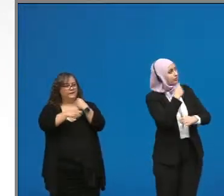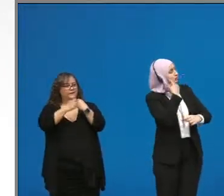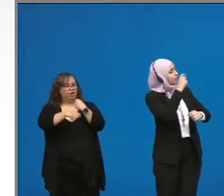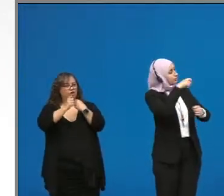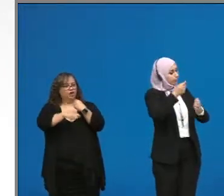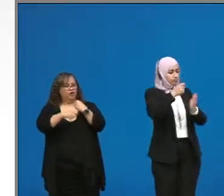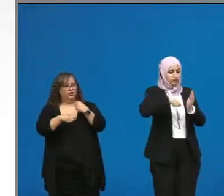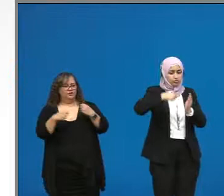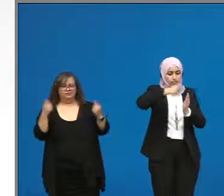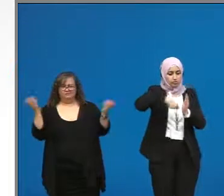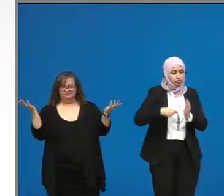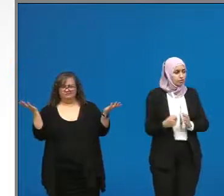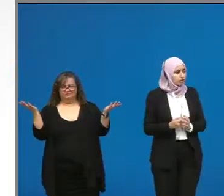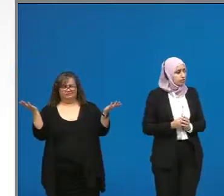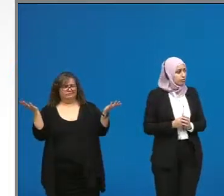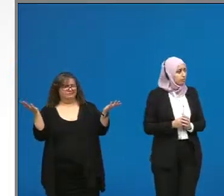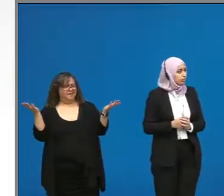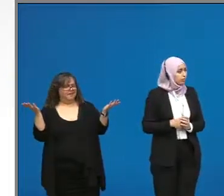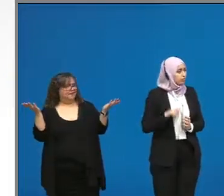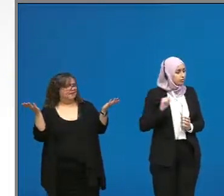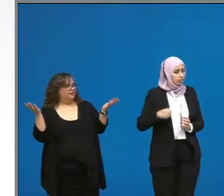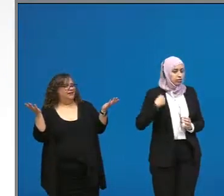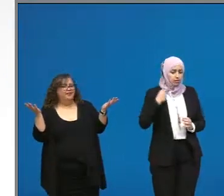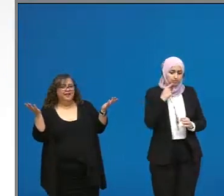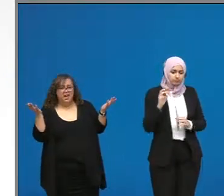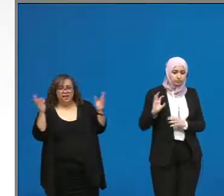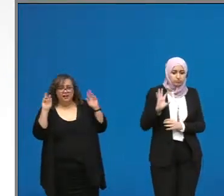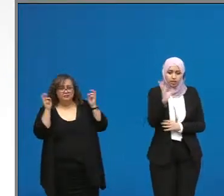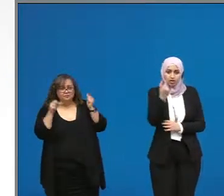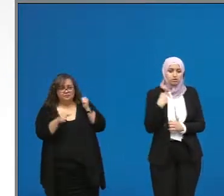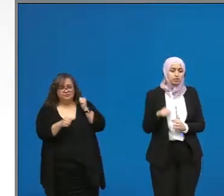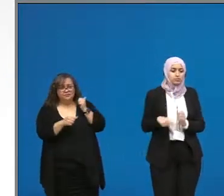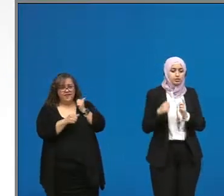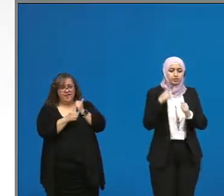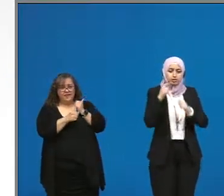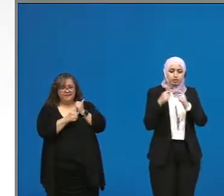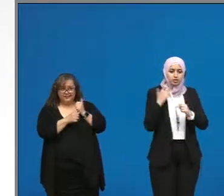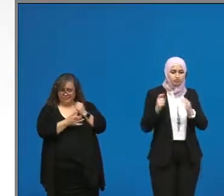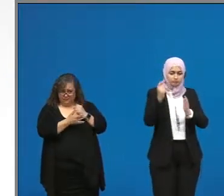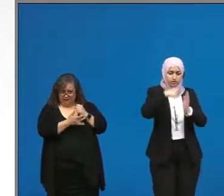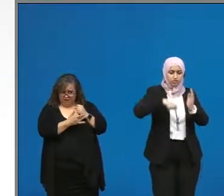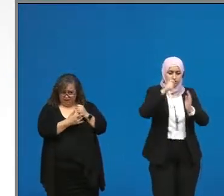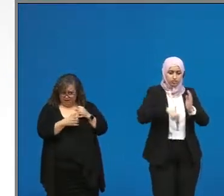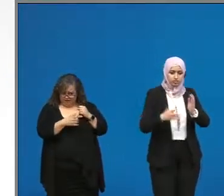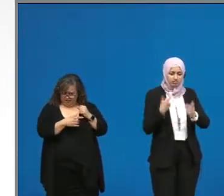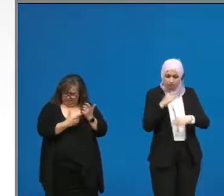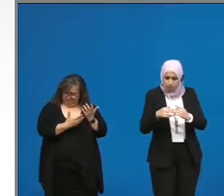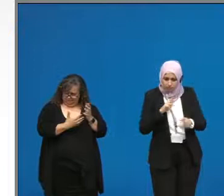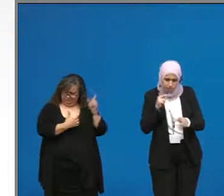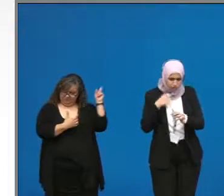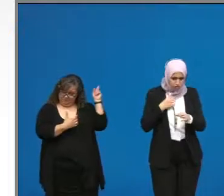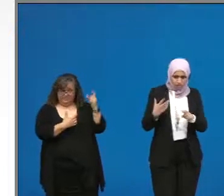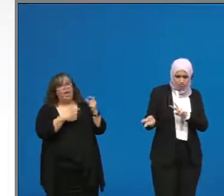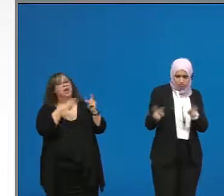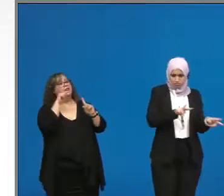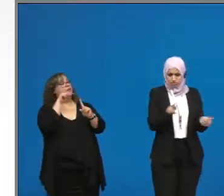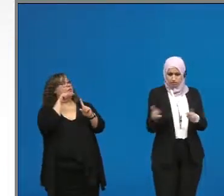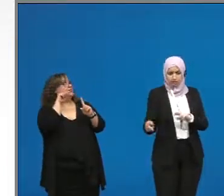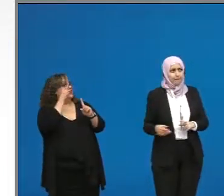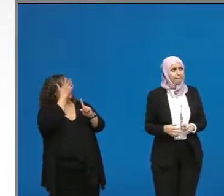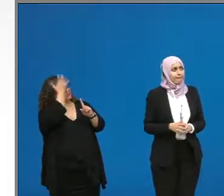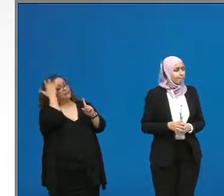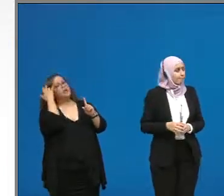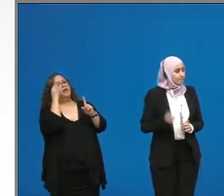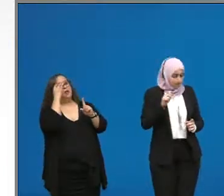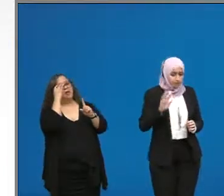would I talk about this as an assistive tech conference? Well, here's the thing. This particular potato peeler was